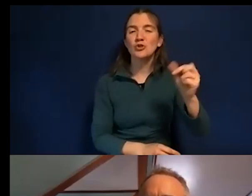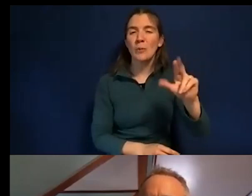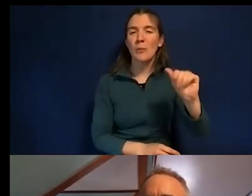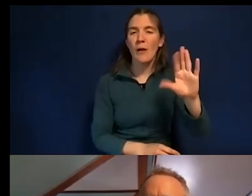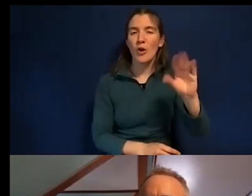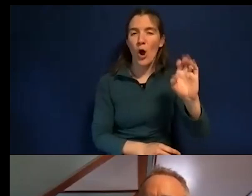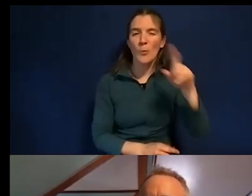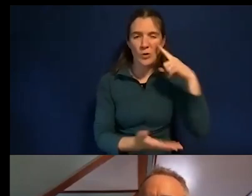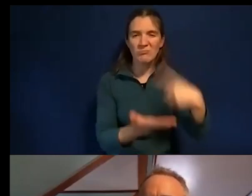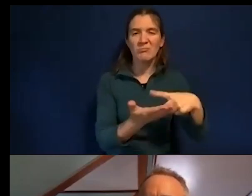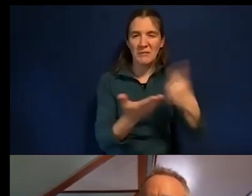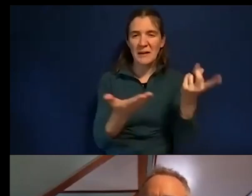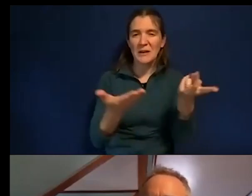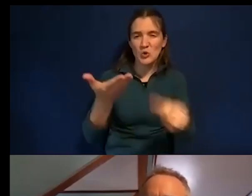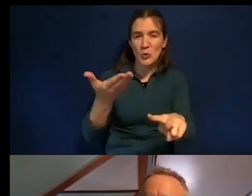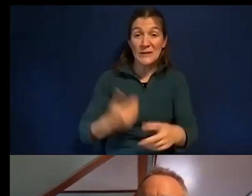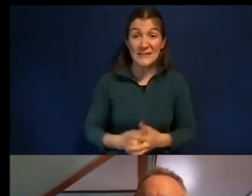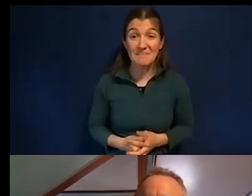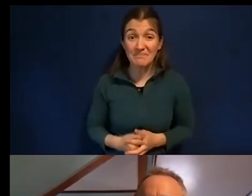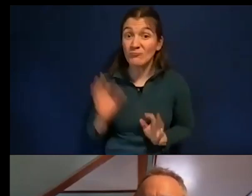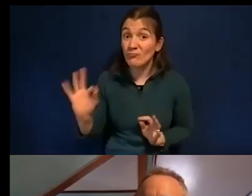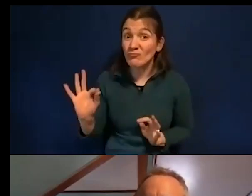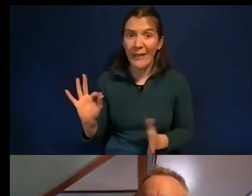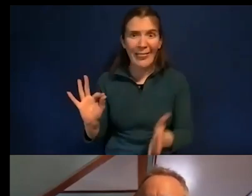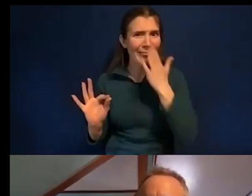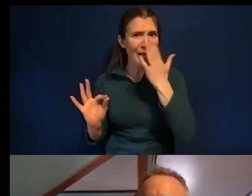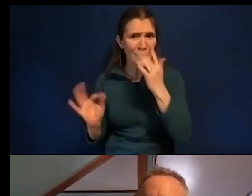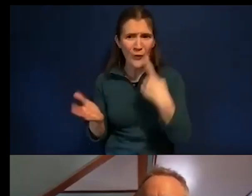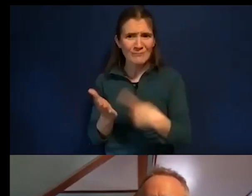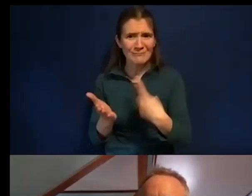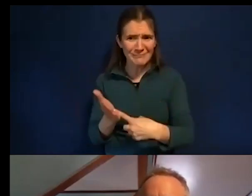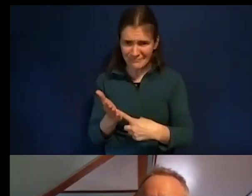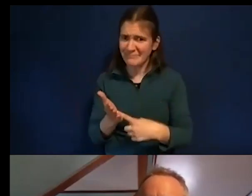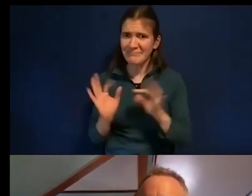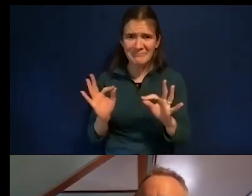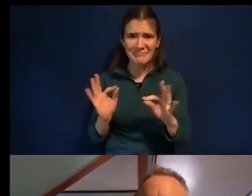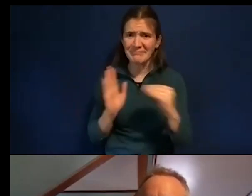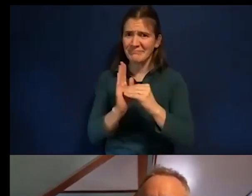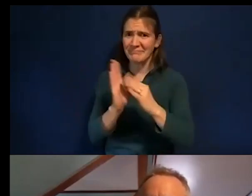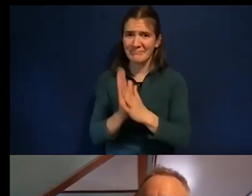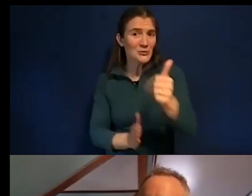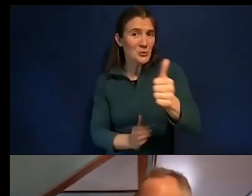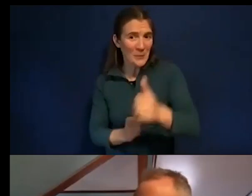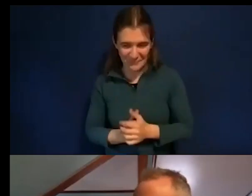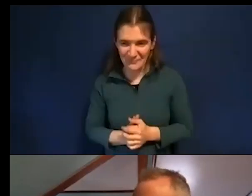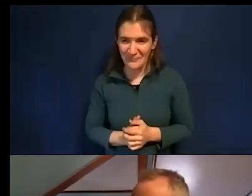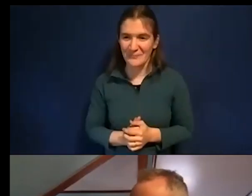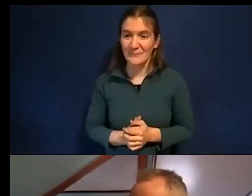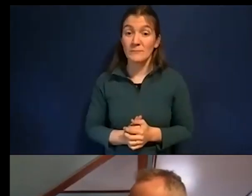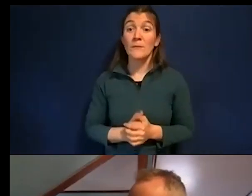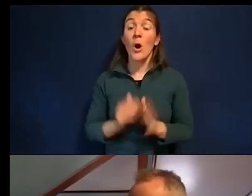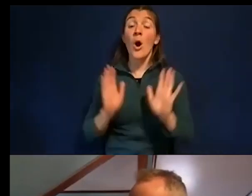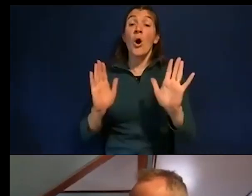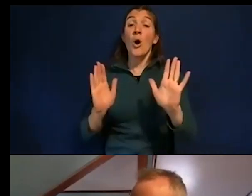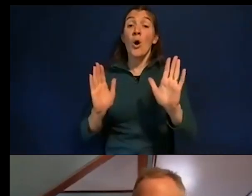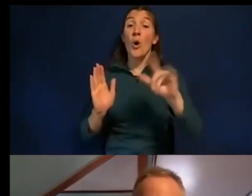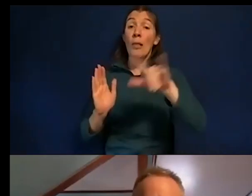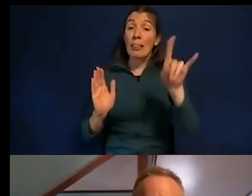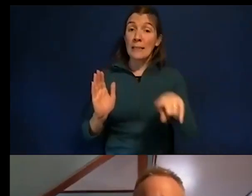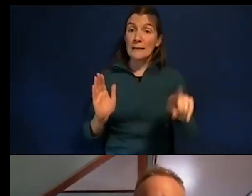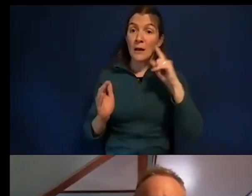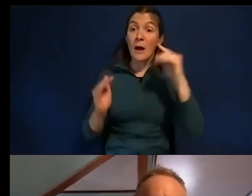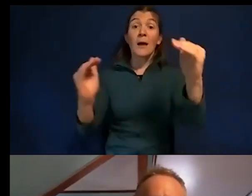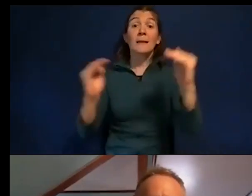well. Thanks for bringing it up, Liz. Anytime. Anything else? Oh, let's see. What's